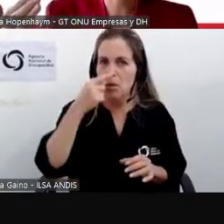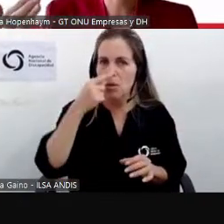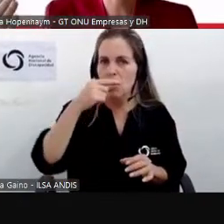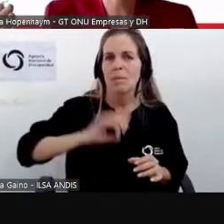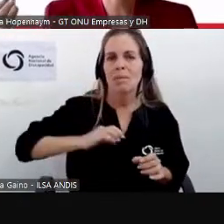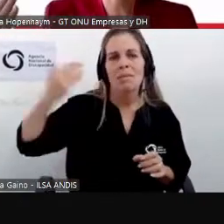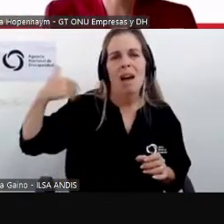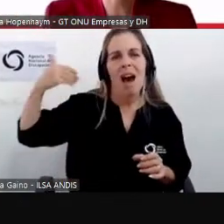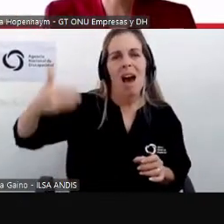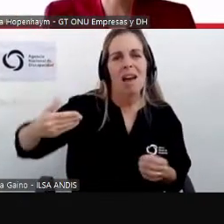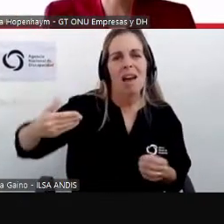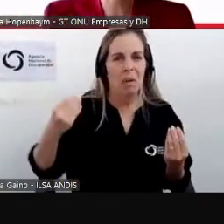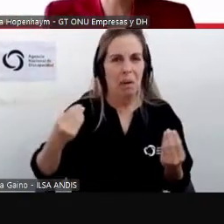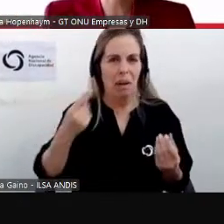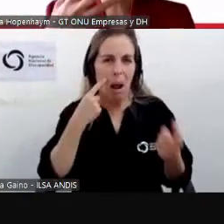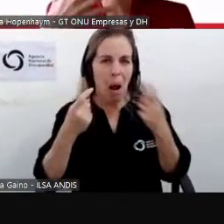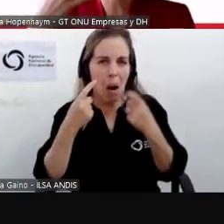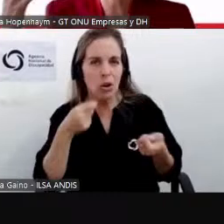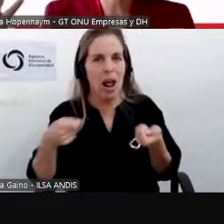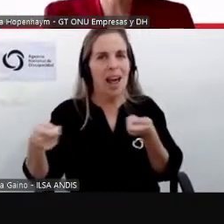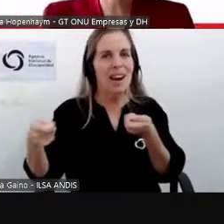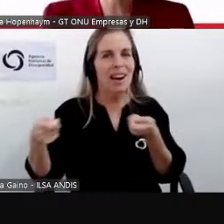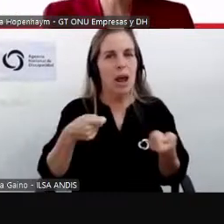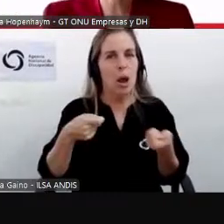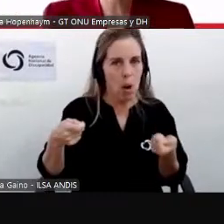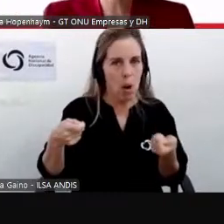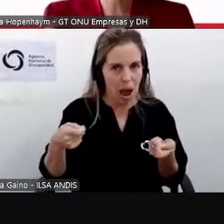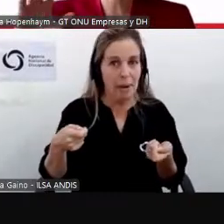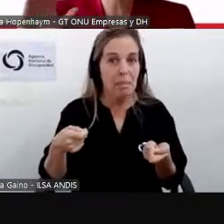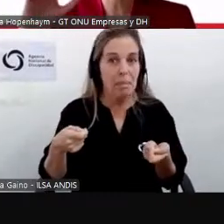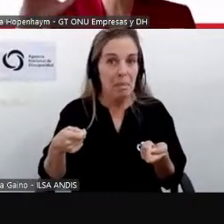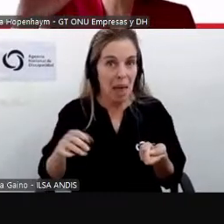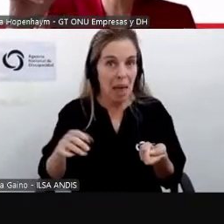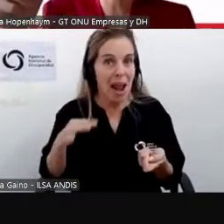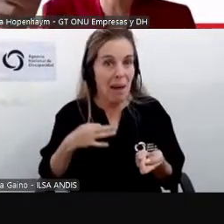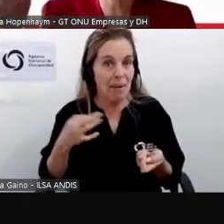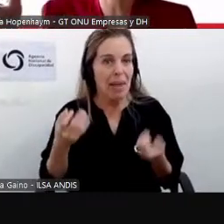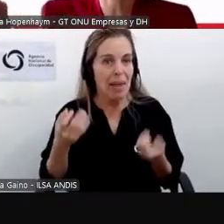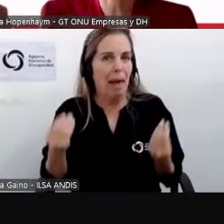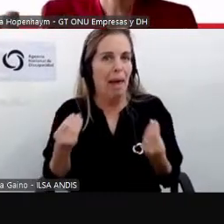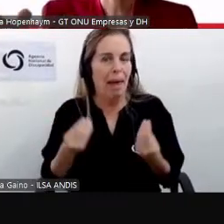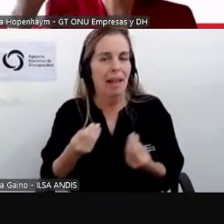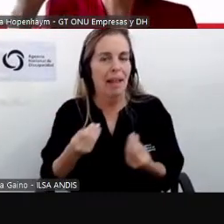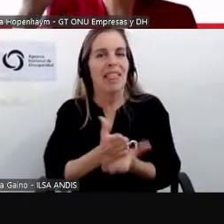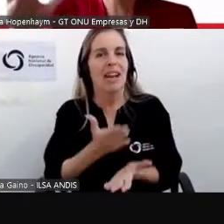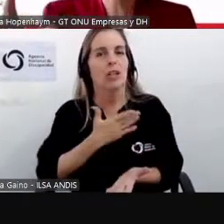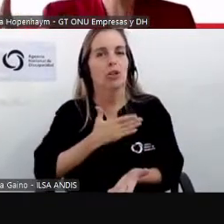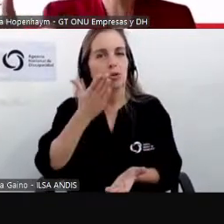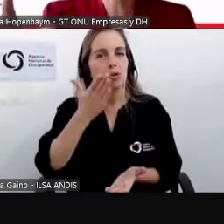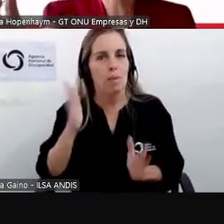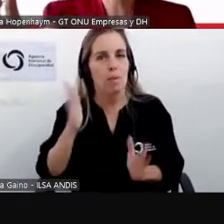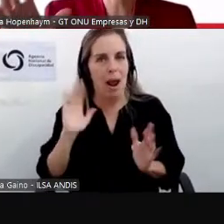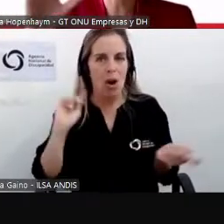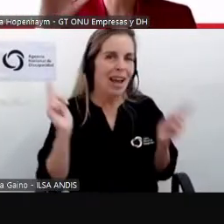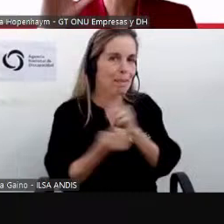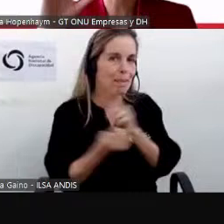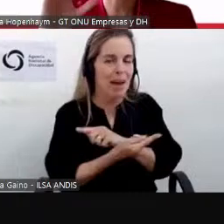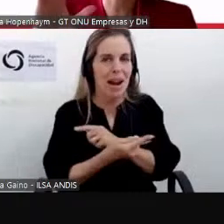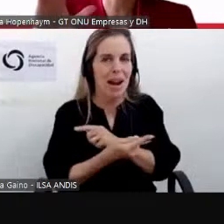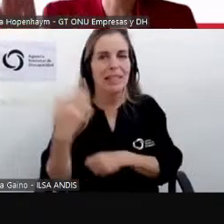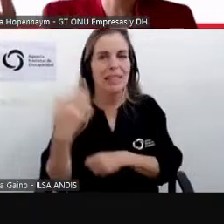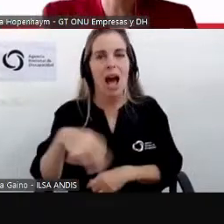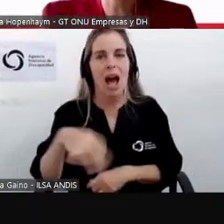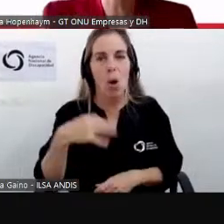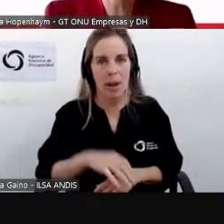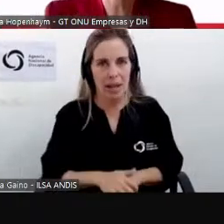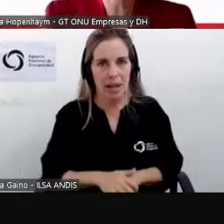transported by air against their will and trying to get the passengers involved in raise these red flags. This is the measure that could have arisen out of the diligence process. And through these proceedings, companies can adopt